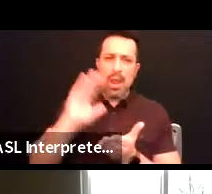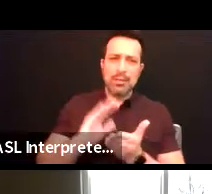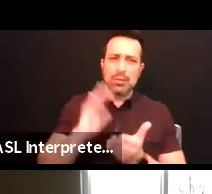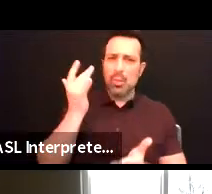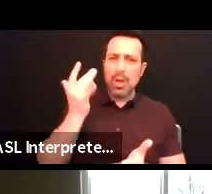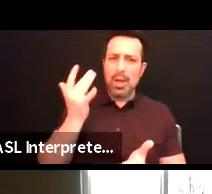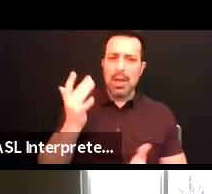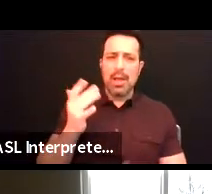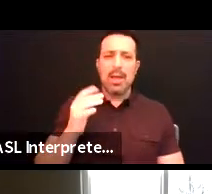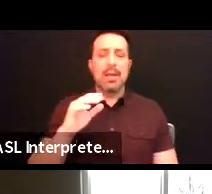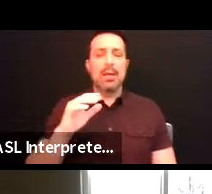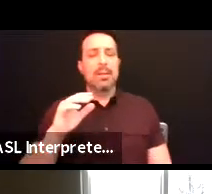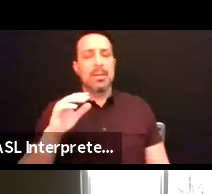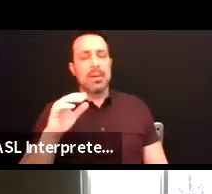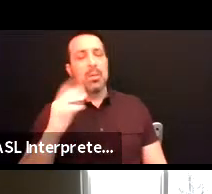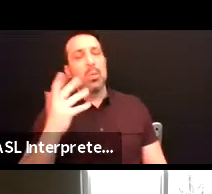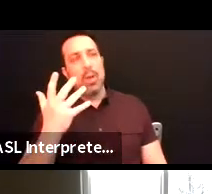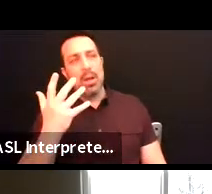The